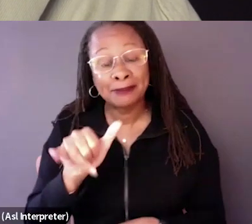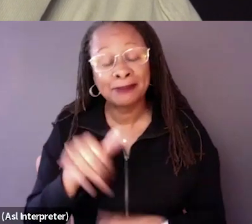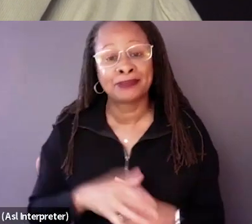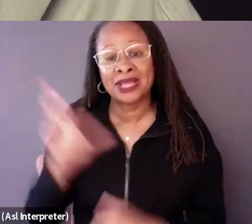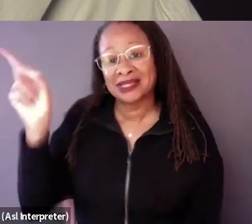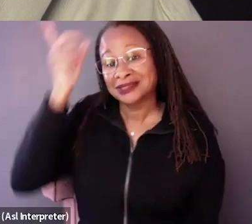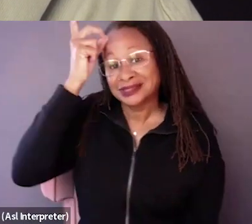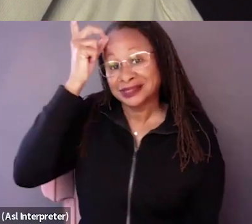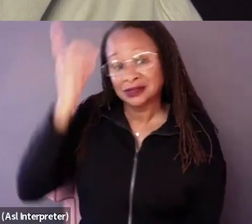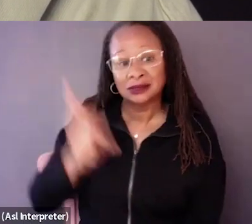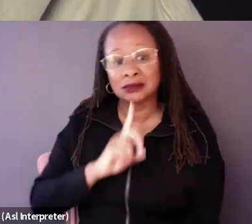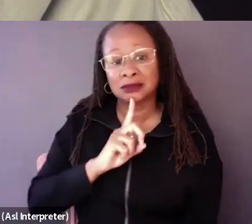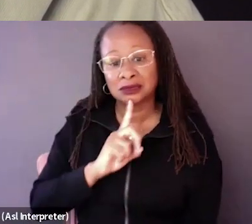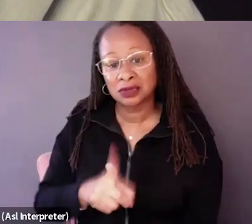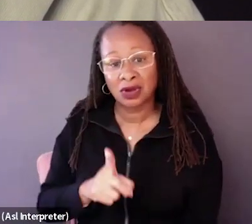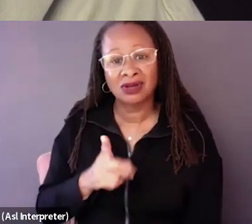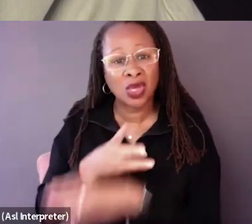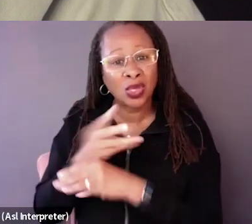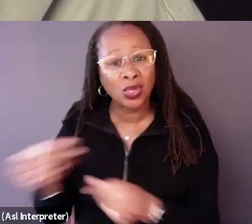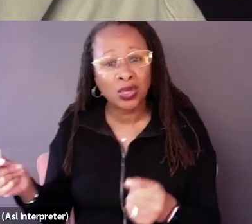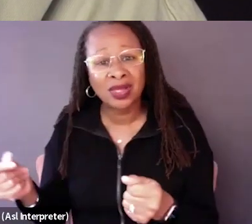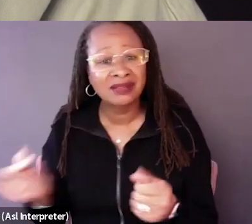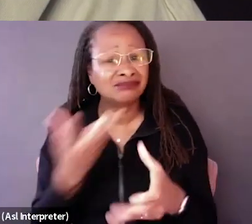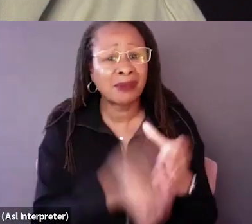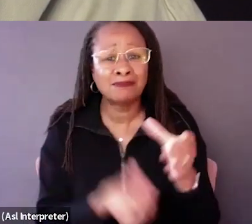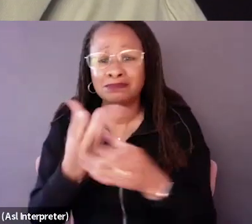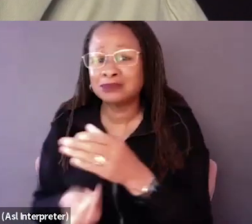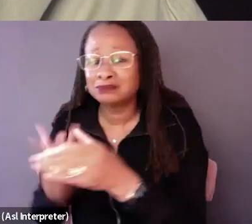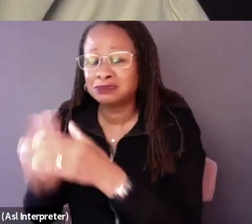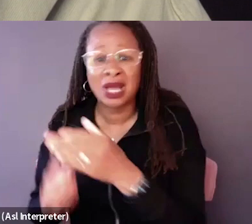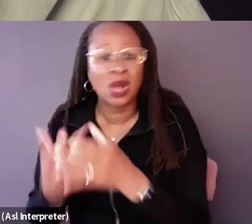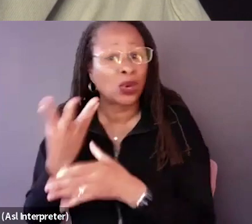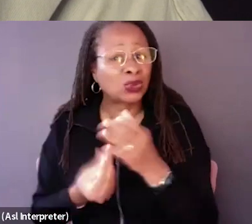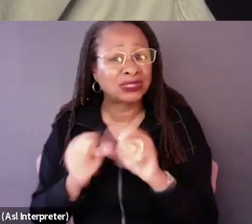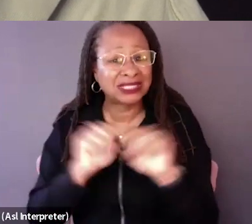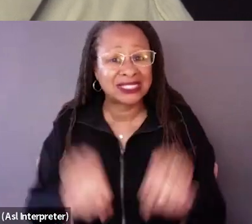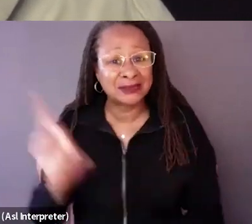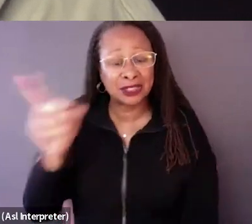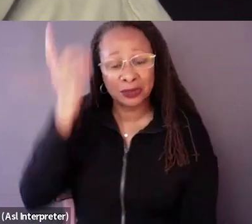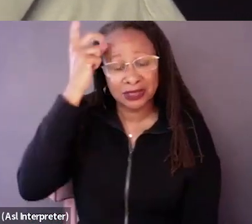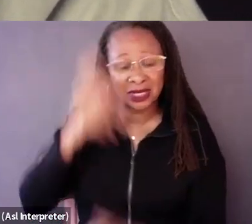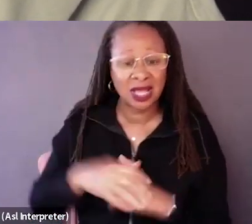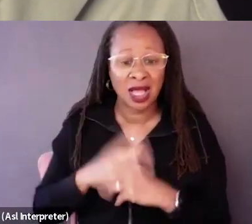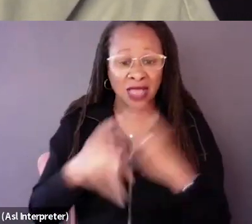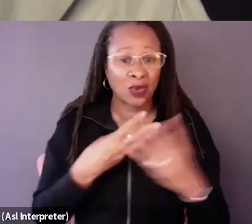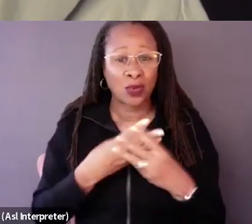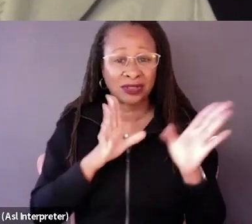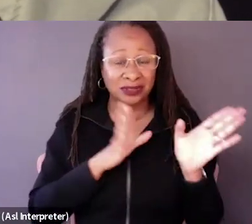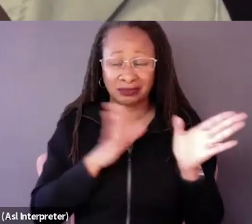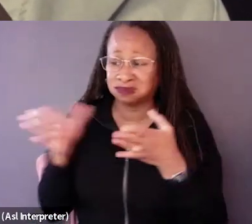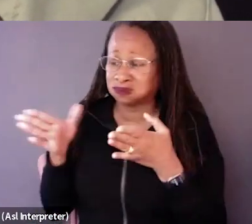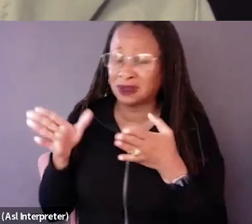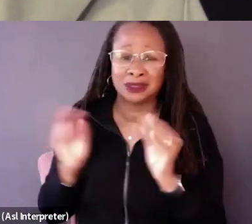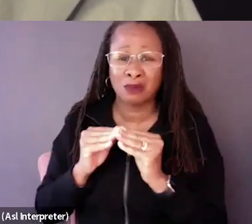Democracies are eroding. We are losing the democratic system. The world is tending towards totalitarian